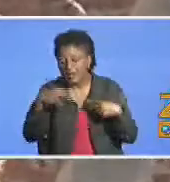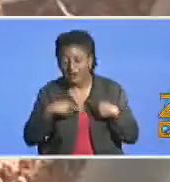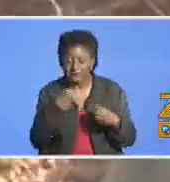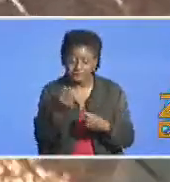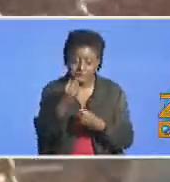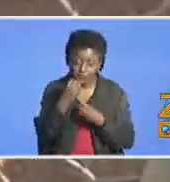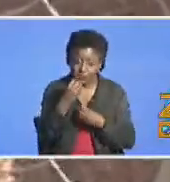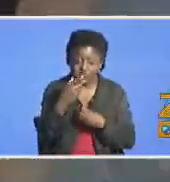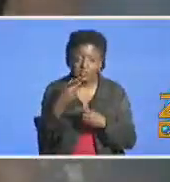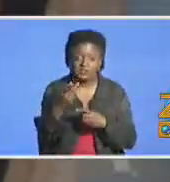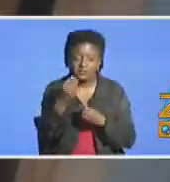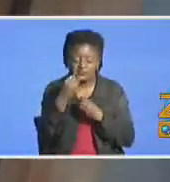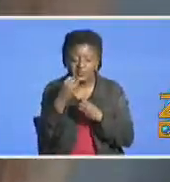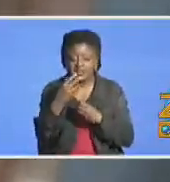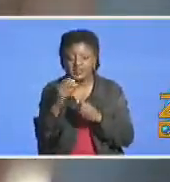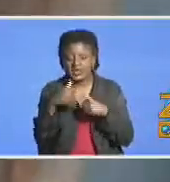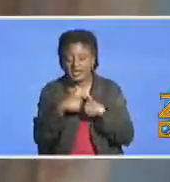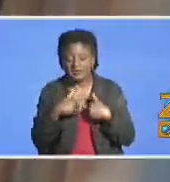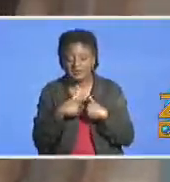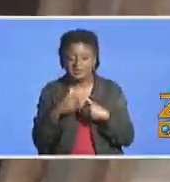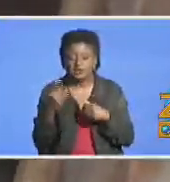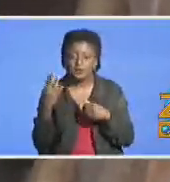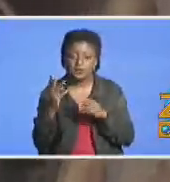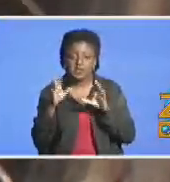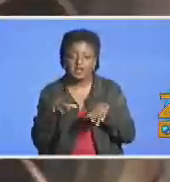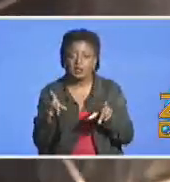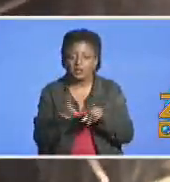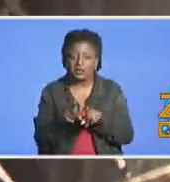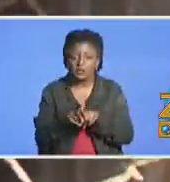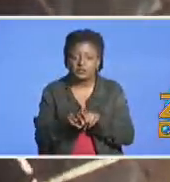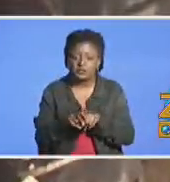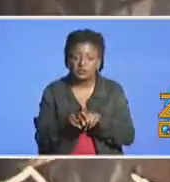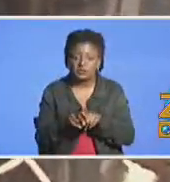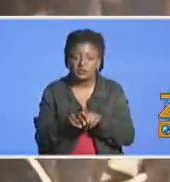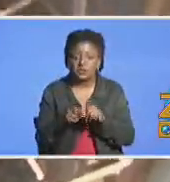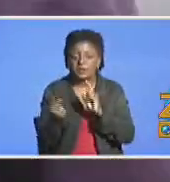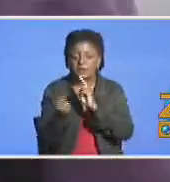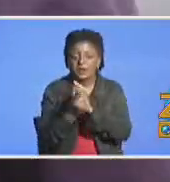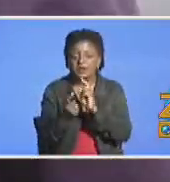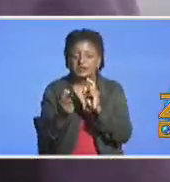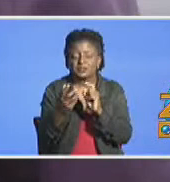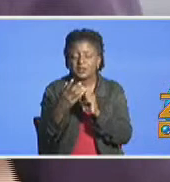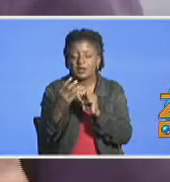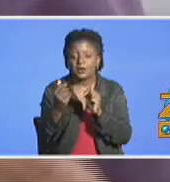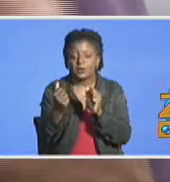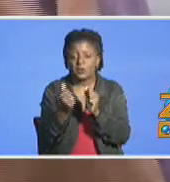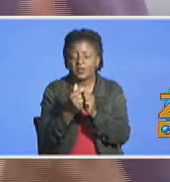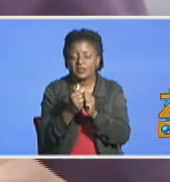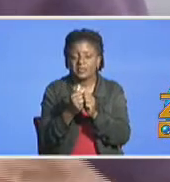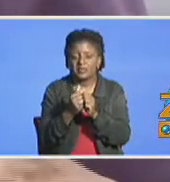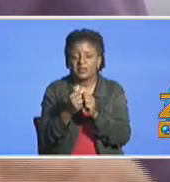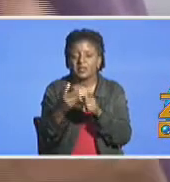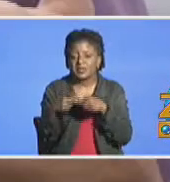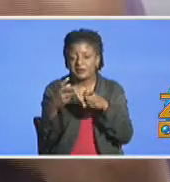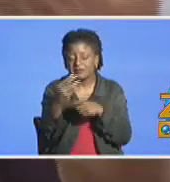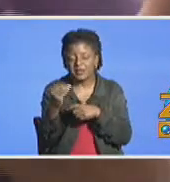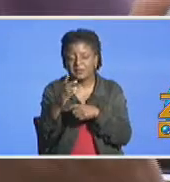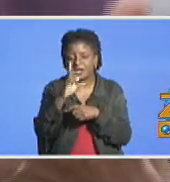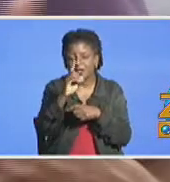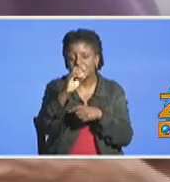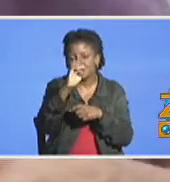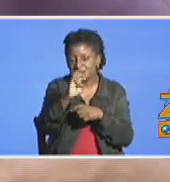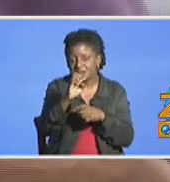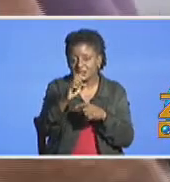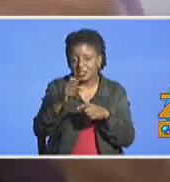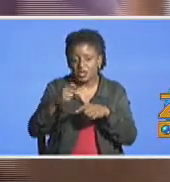the animals in the meantime. We can also help with a basic dewormer, so that